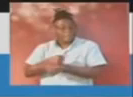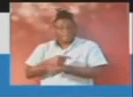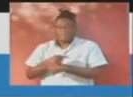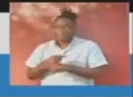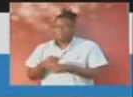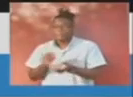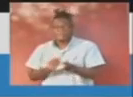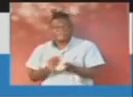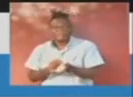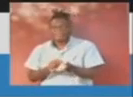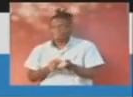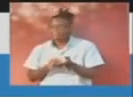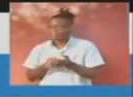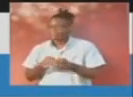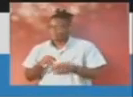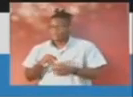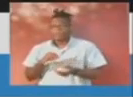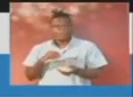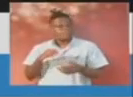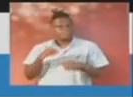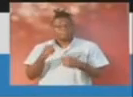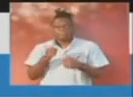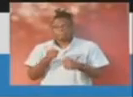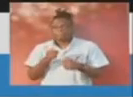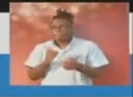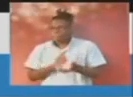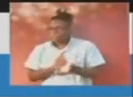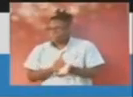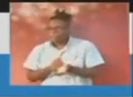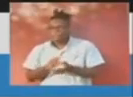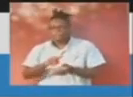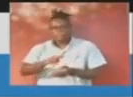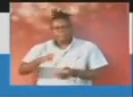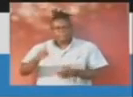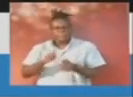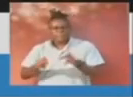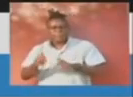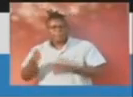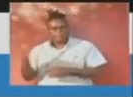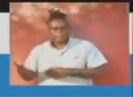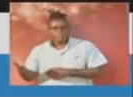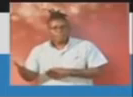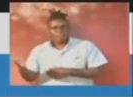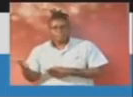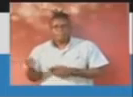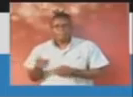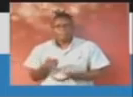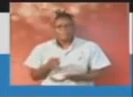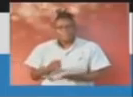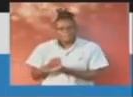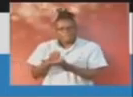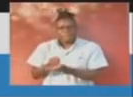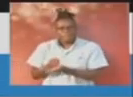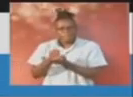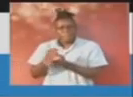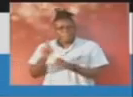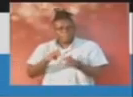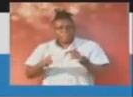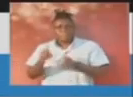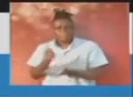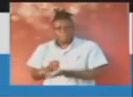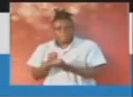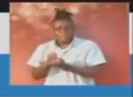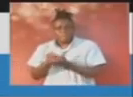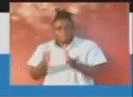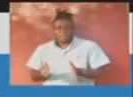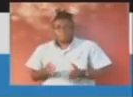care assistants all look after patients, and respiratory and mental health therapists will also be available to patients. Also,